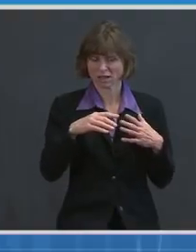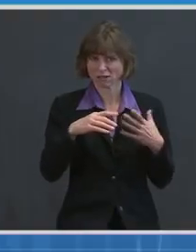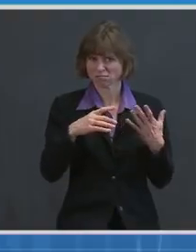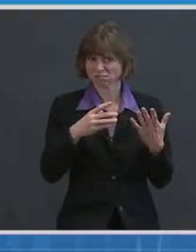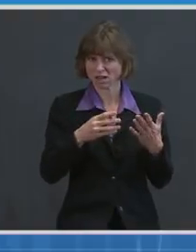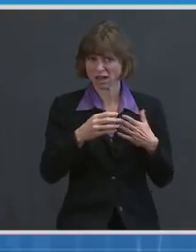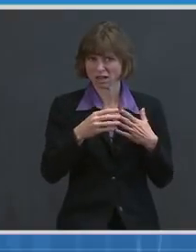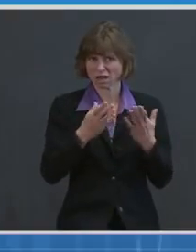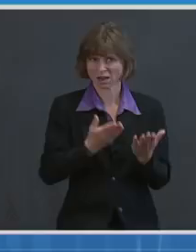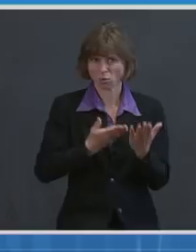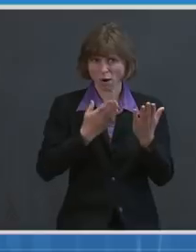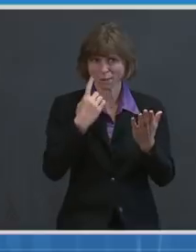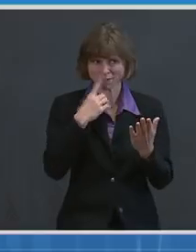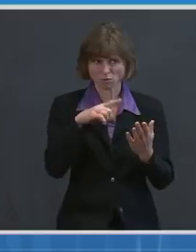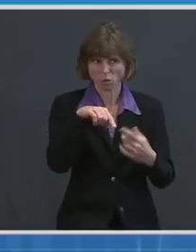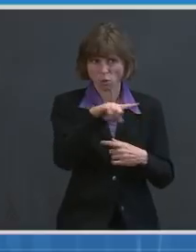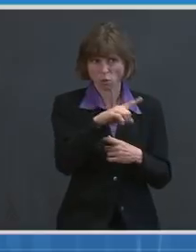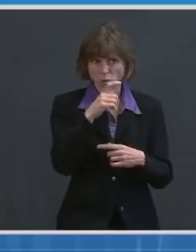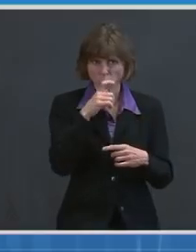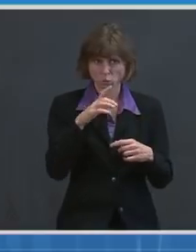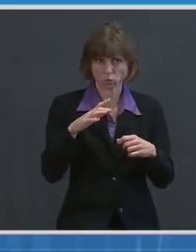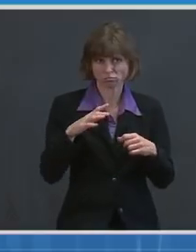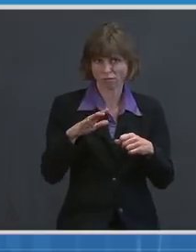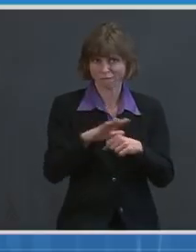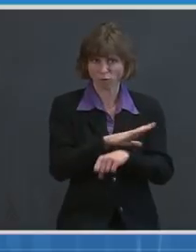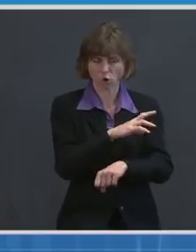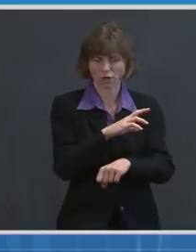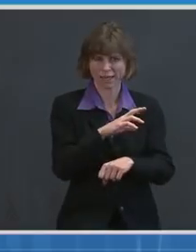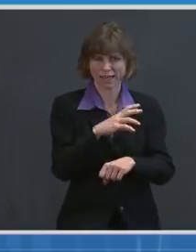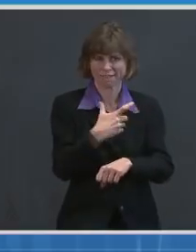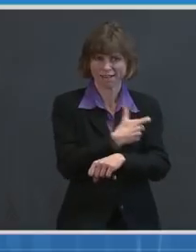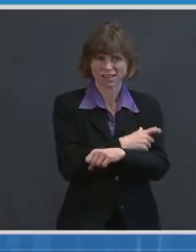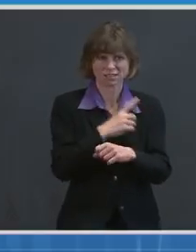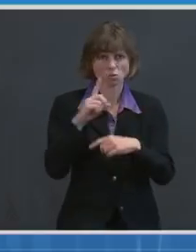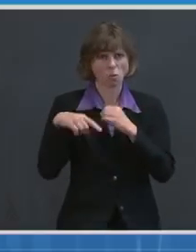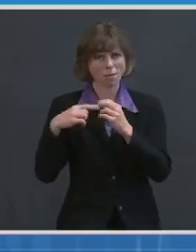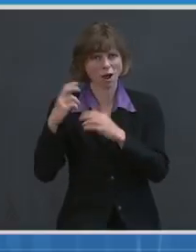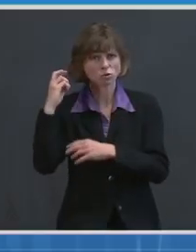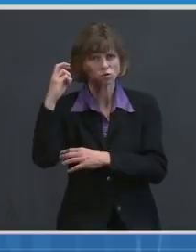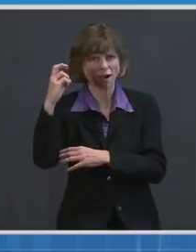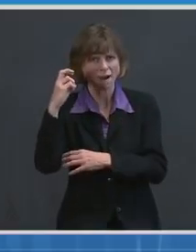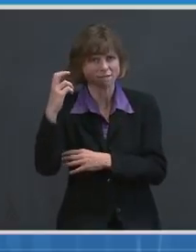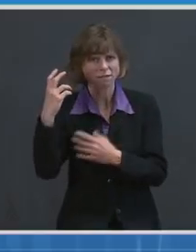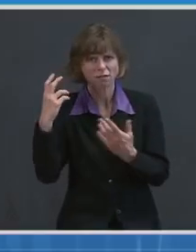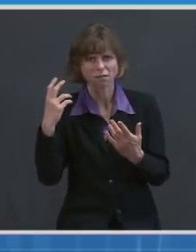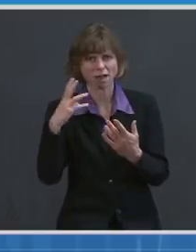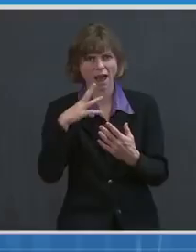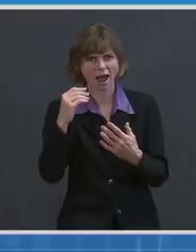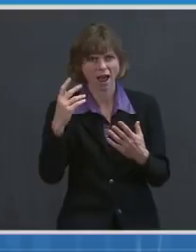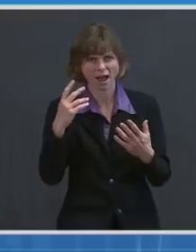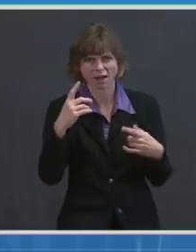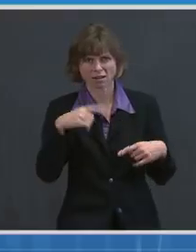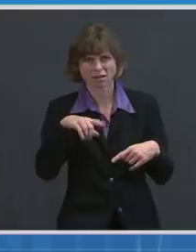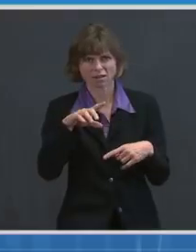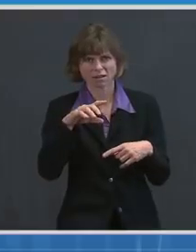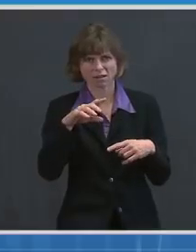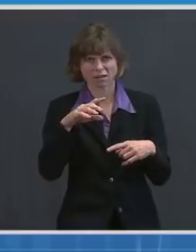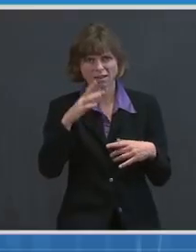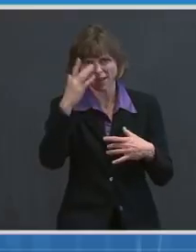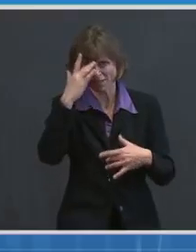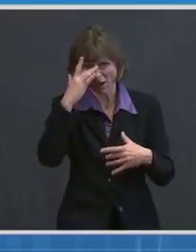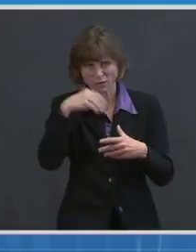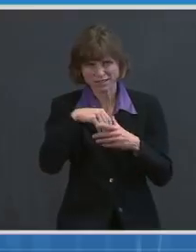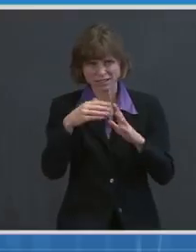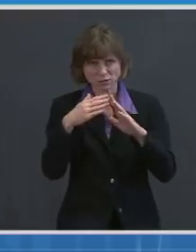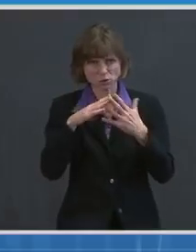being able to travel and things like that. What is the limiting factor? Is it the background cases of the virus in the community? Is it the fact that